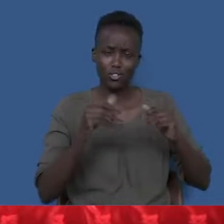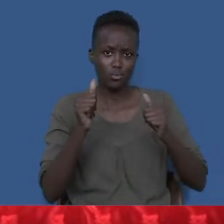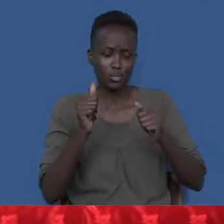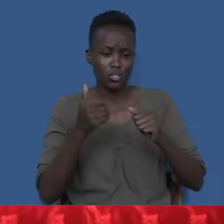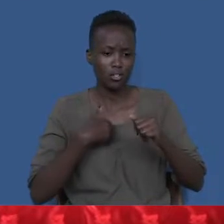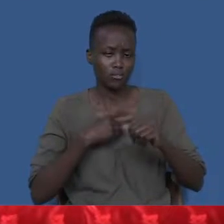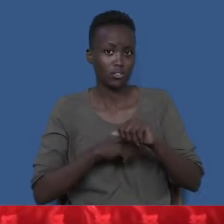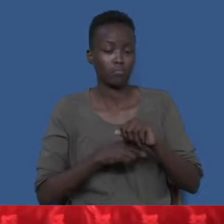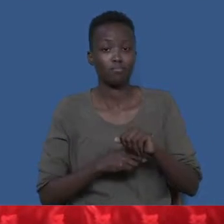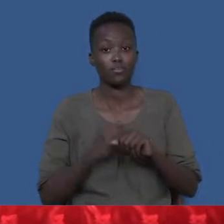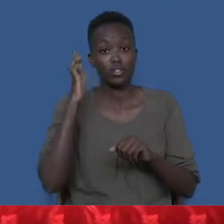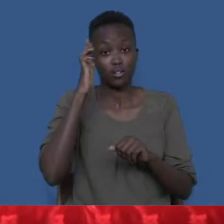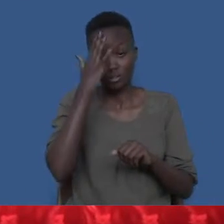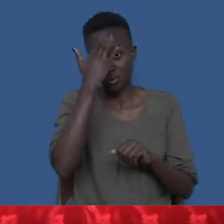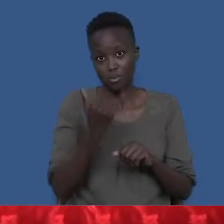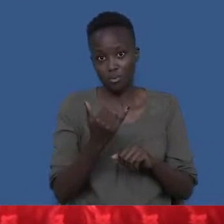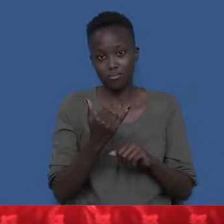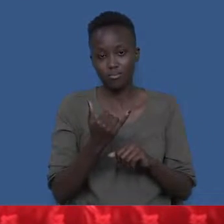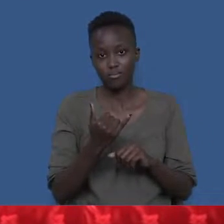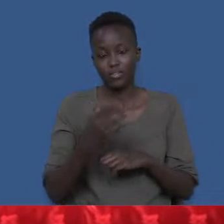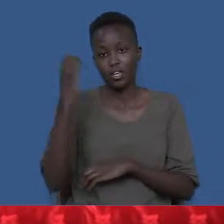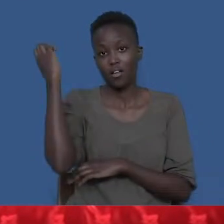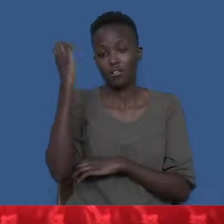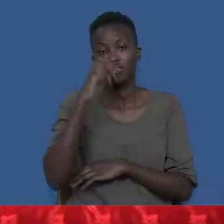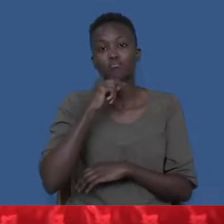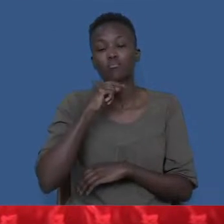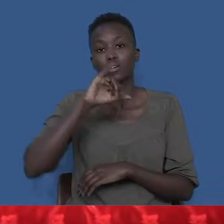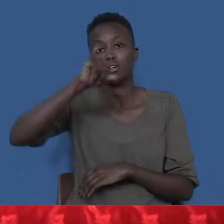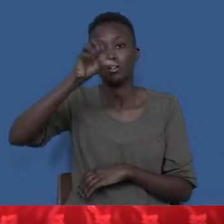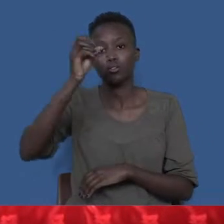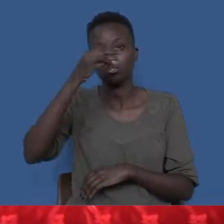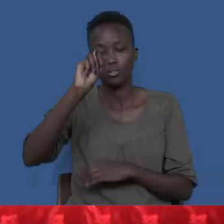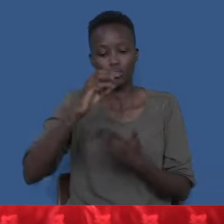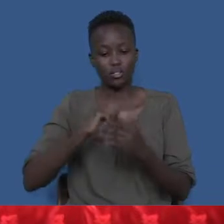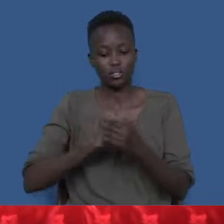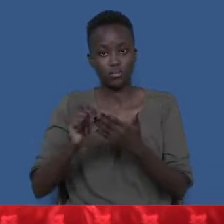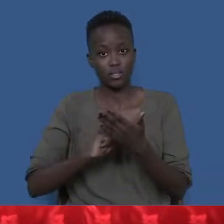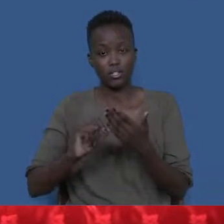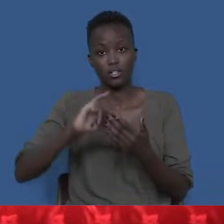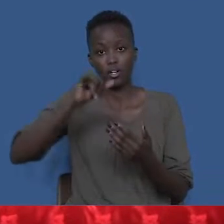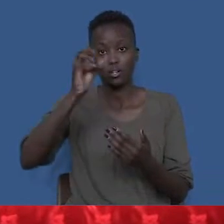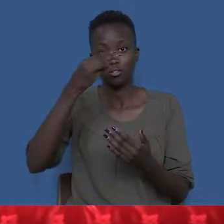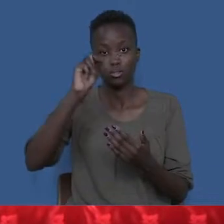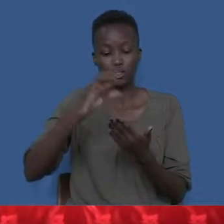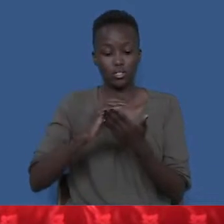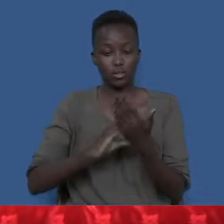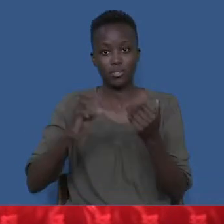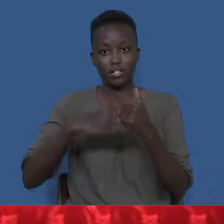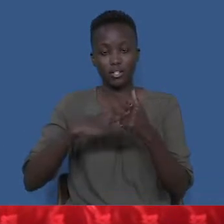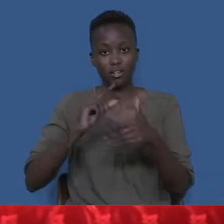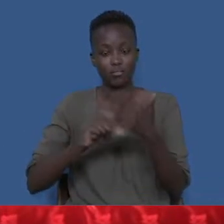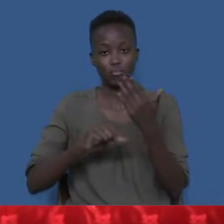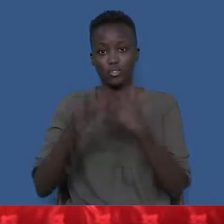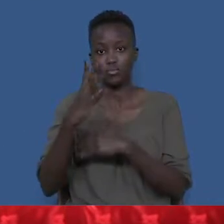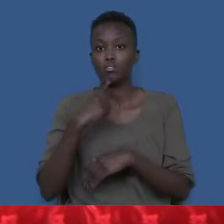time. And that is why the evangelist John, in the Gospel of John chapter 9 verse 4 says, quotes